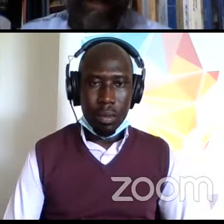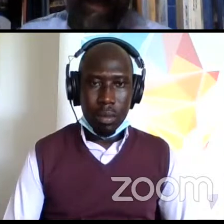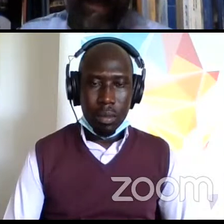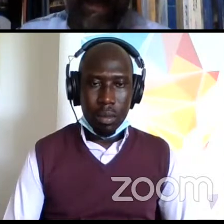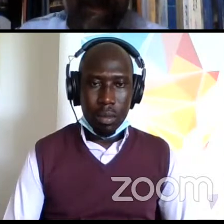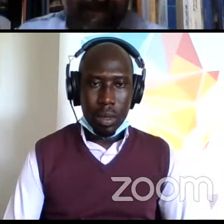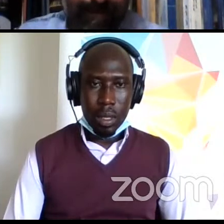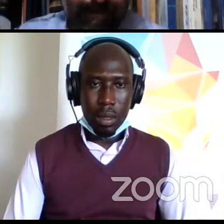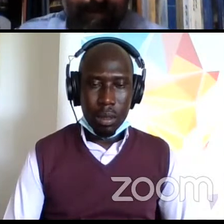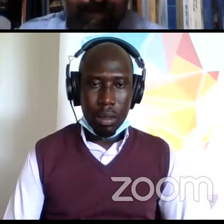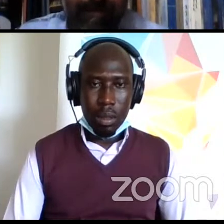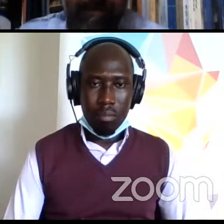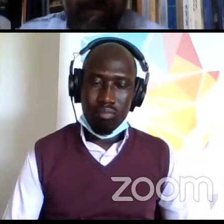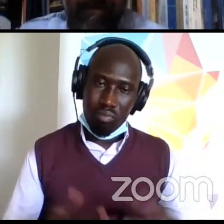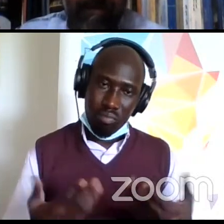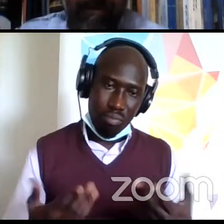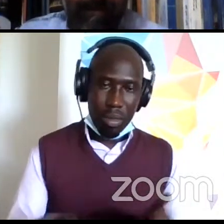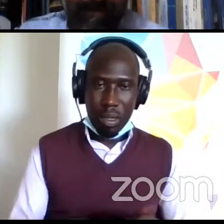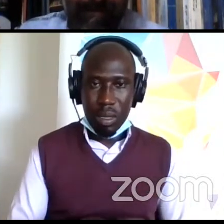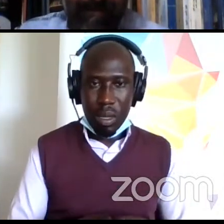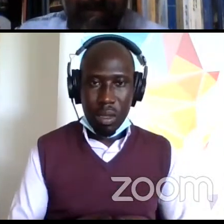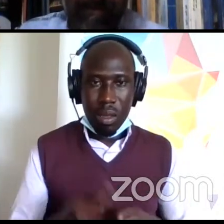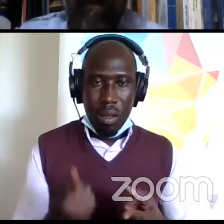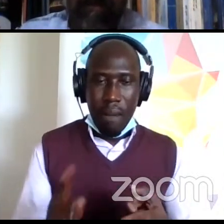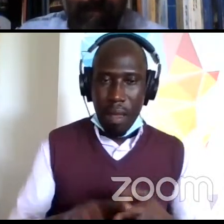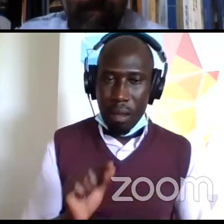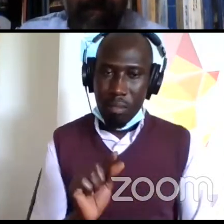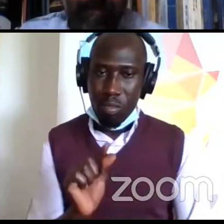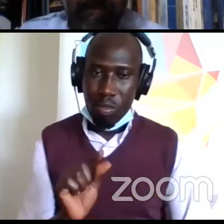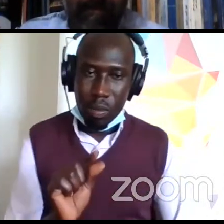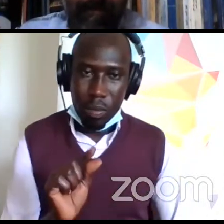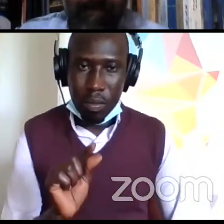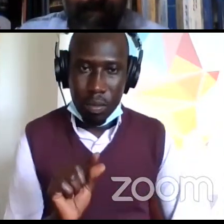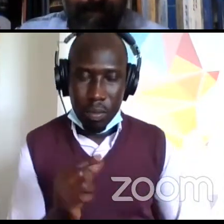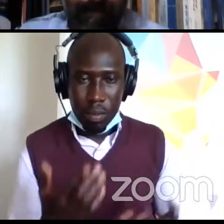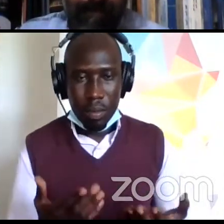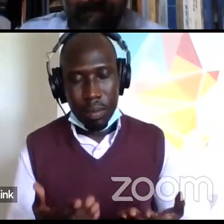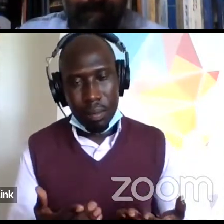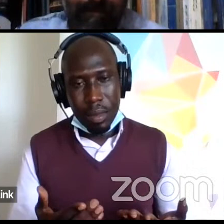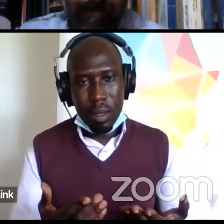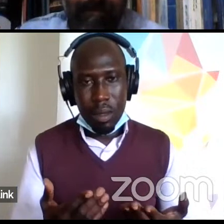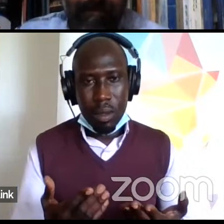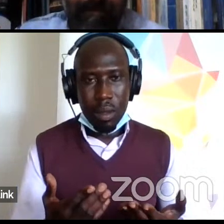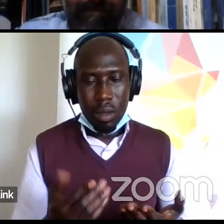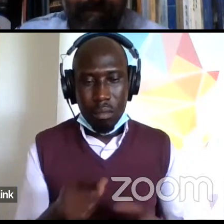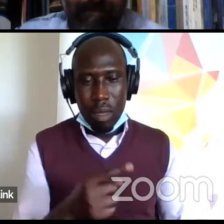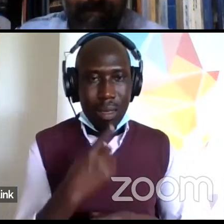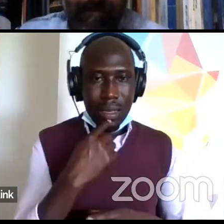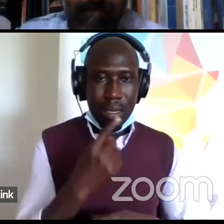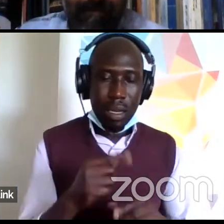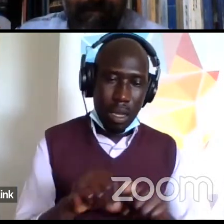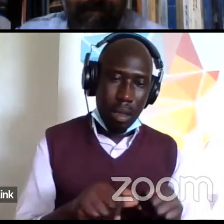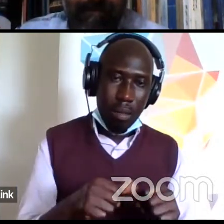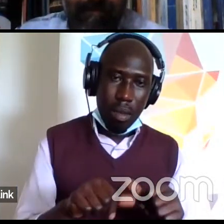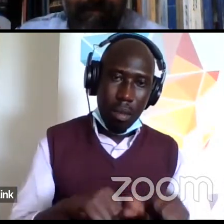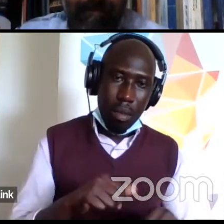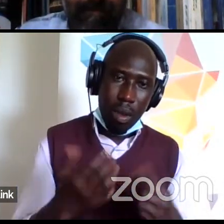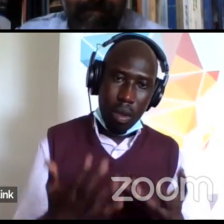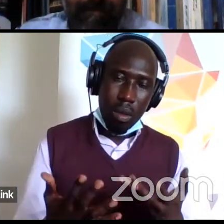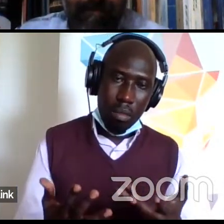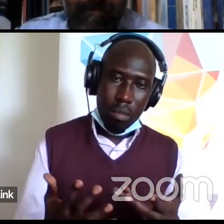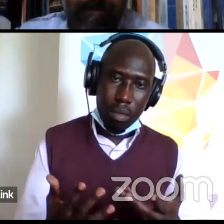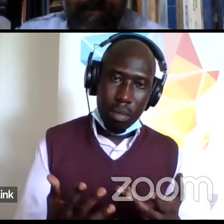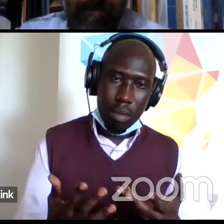I'll also like just add a little bit to Yusra, like she was saying about